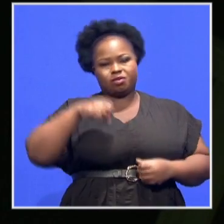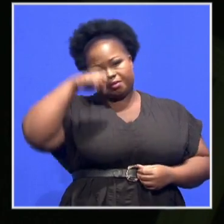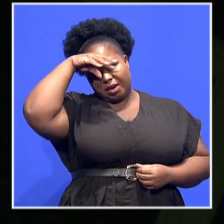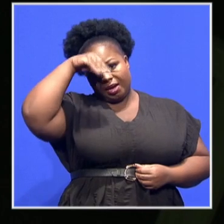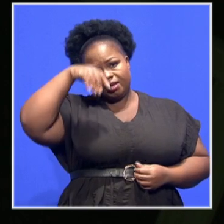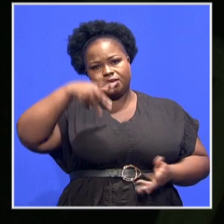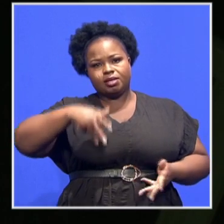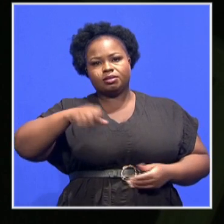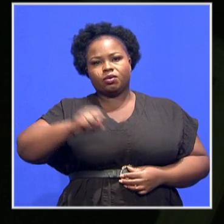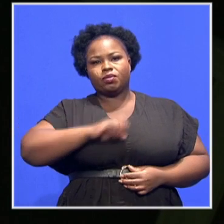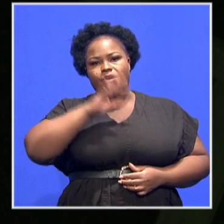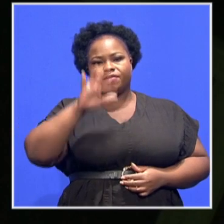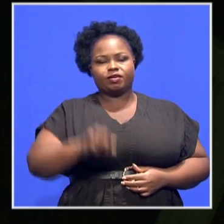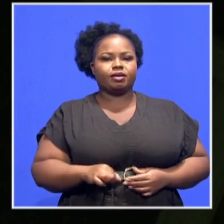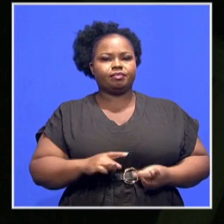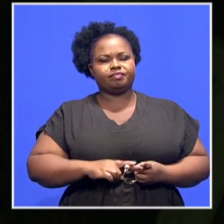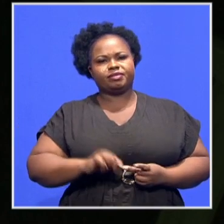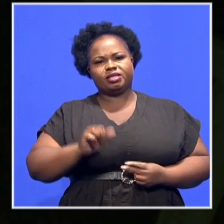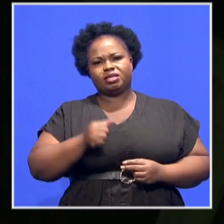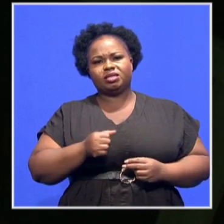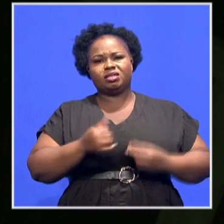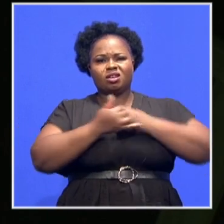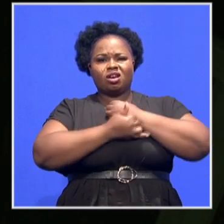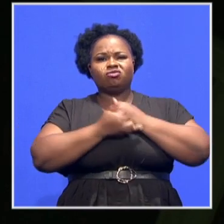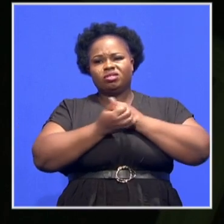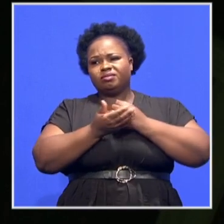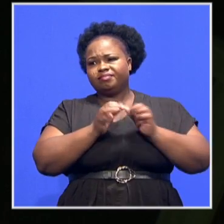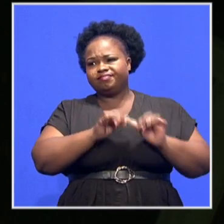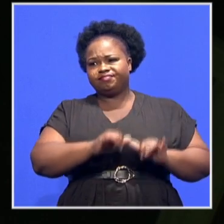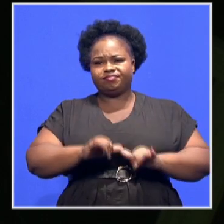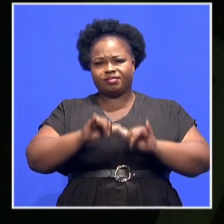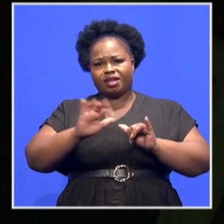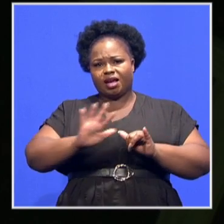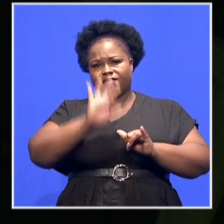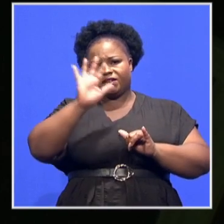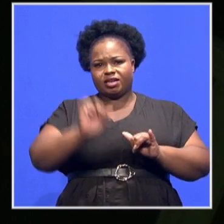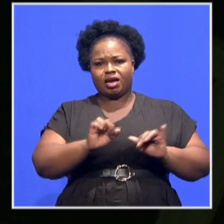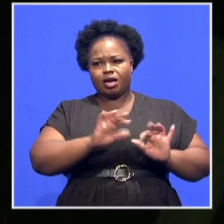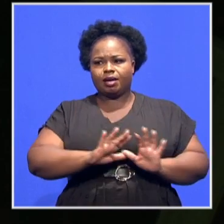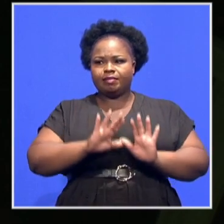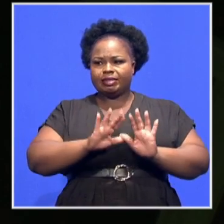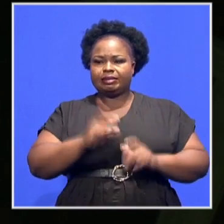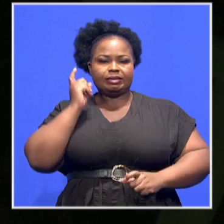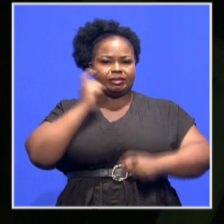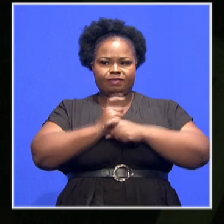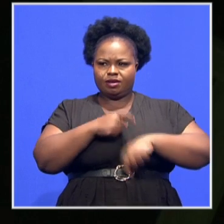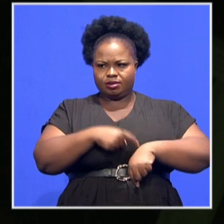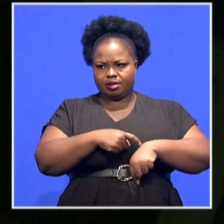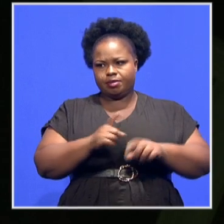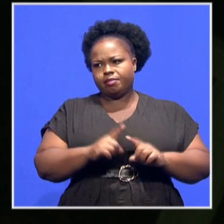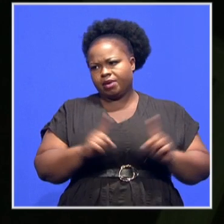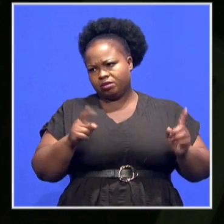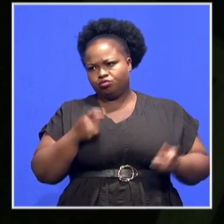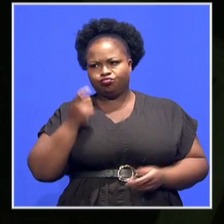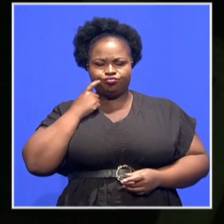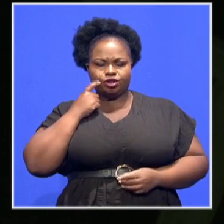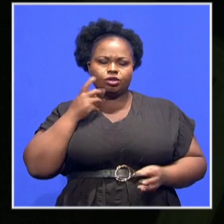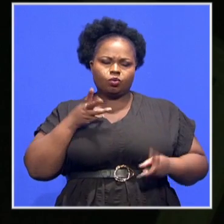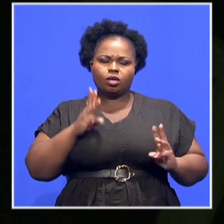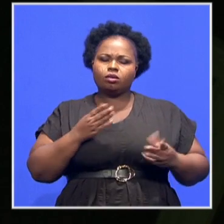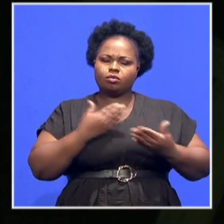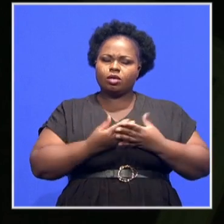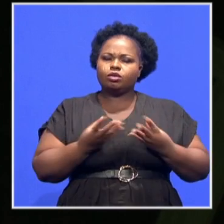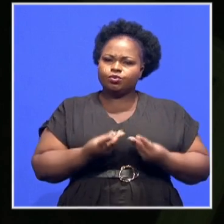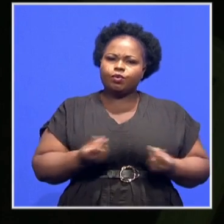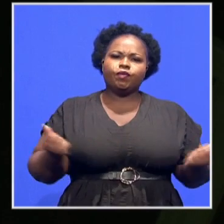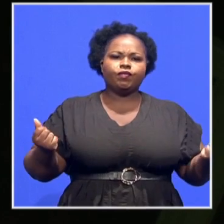the continent. However, we have the means to overcome our difficulties and forge